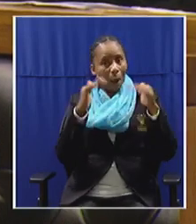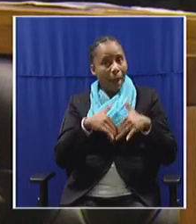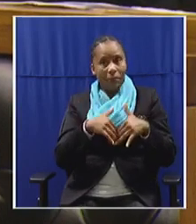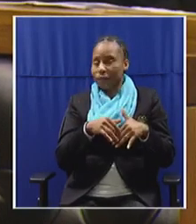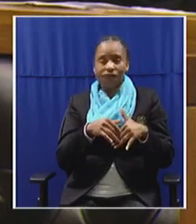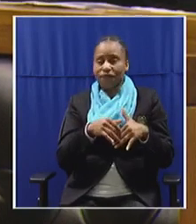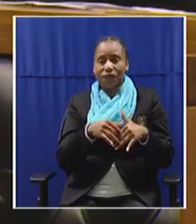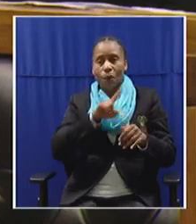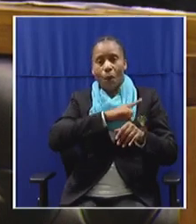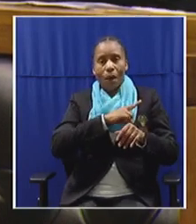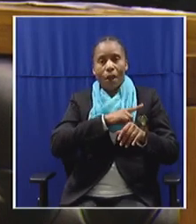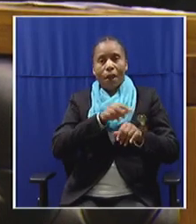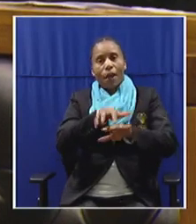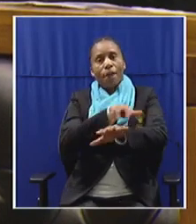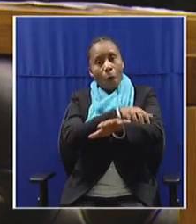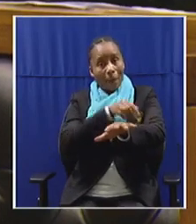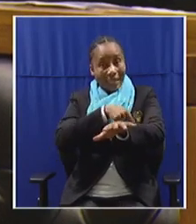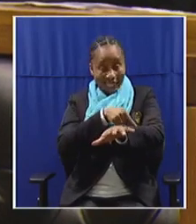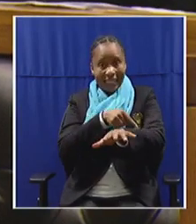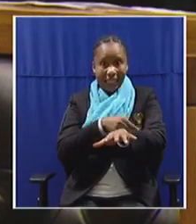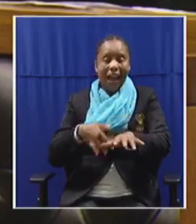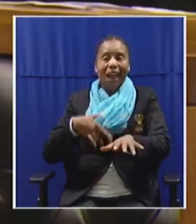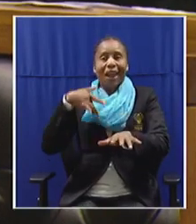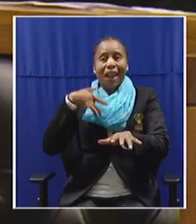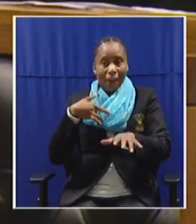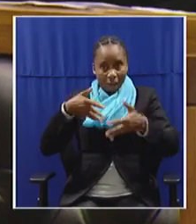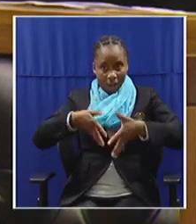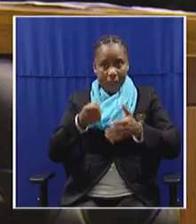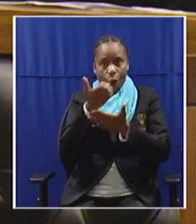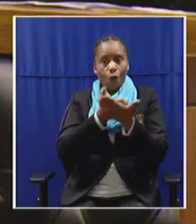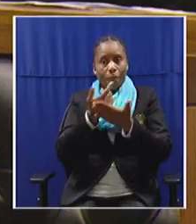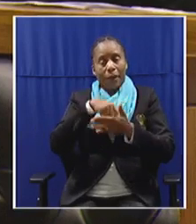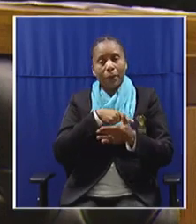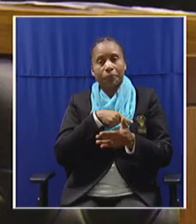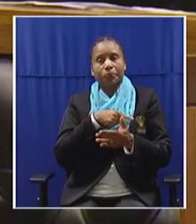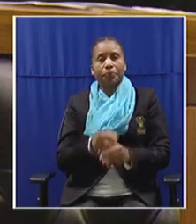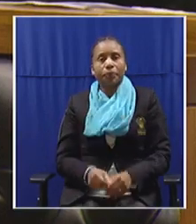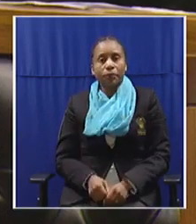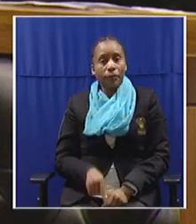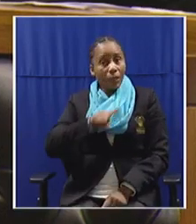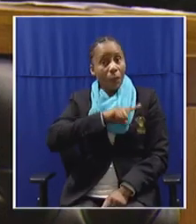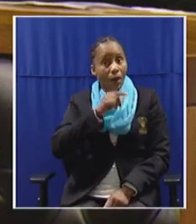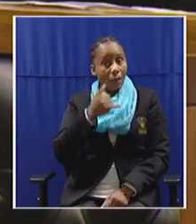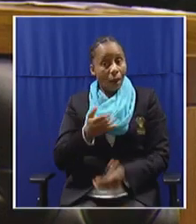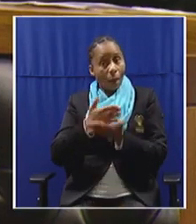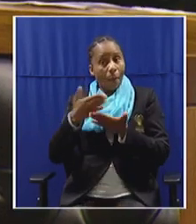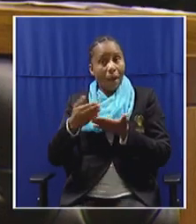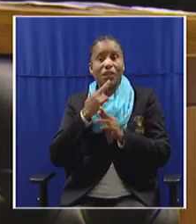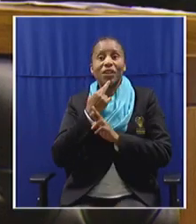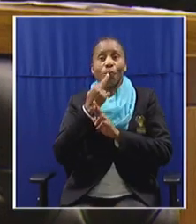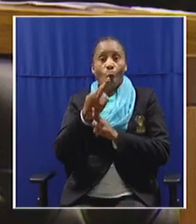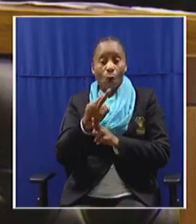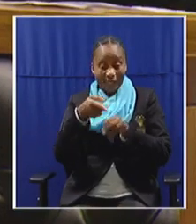because farmers are the lifeblood of our economy. That is why part of our response to